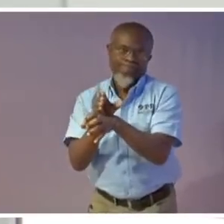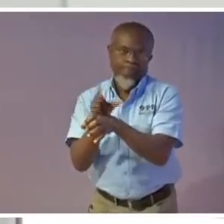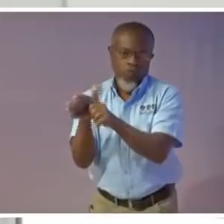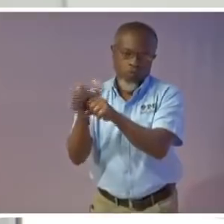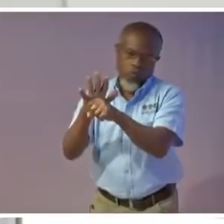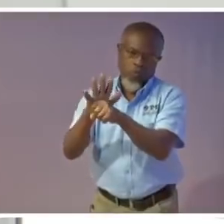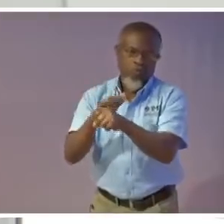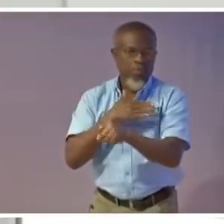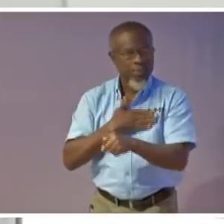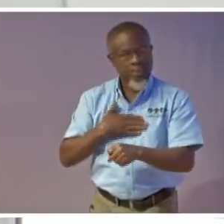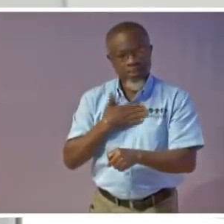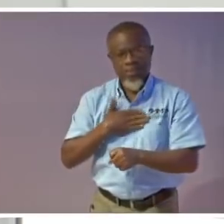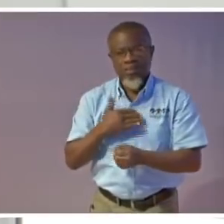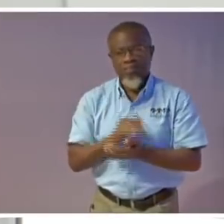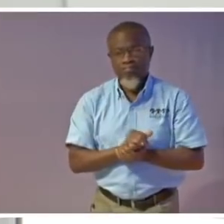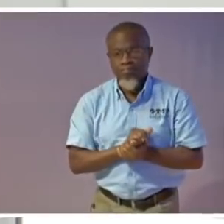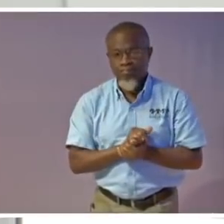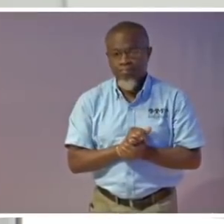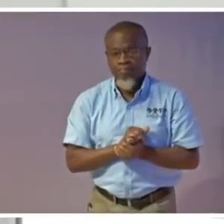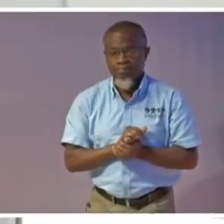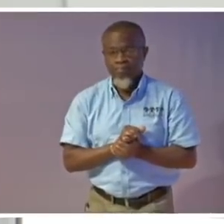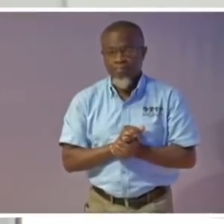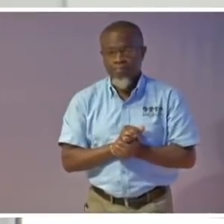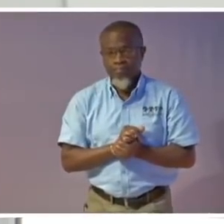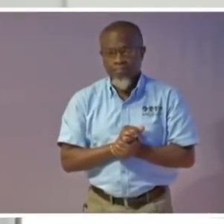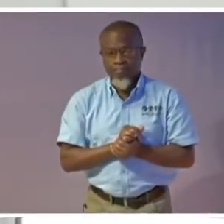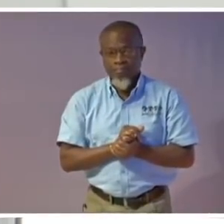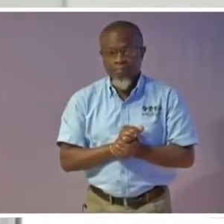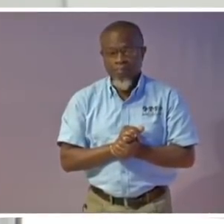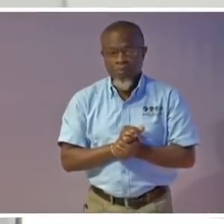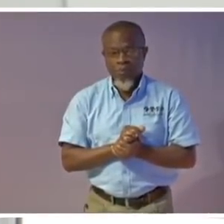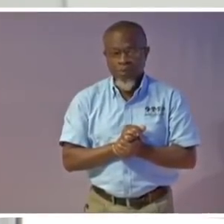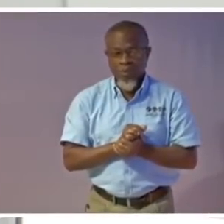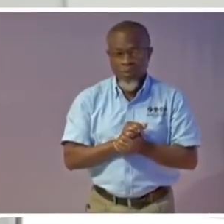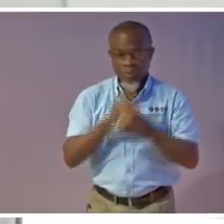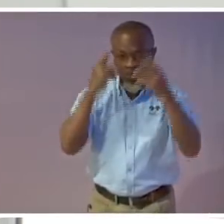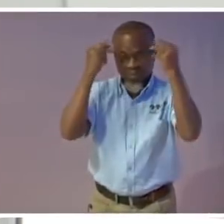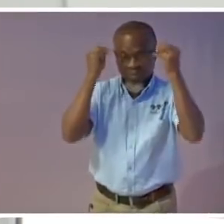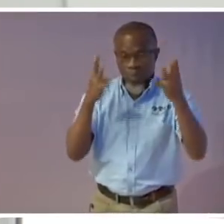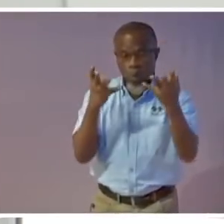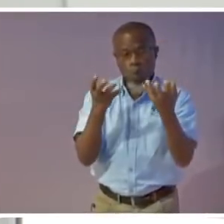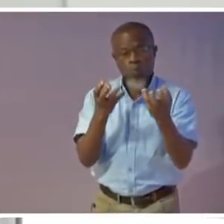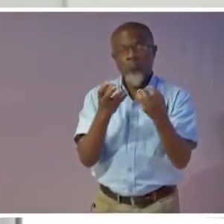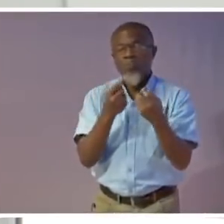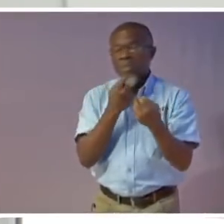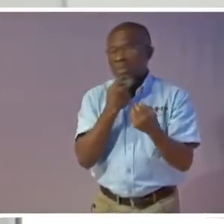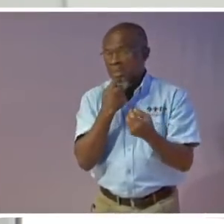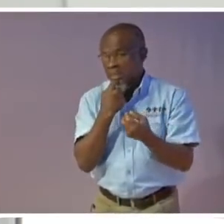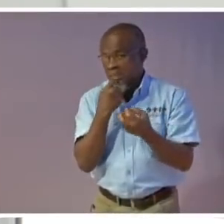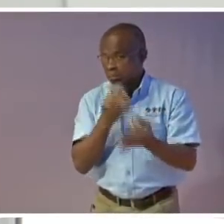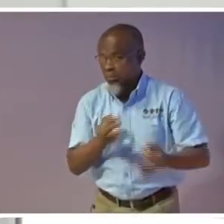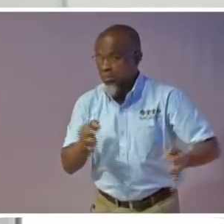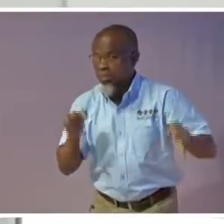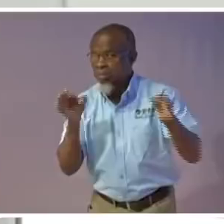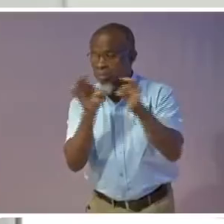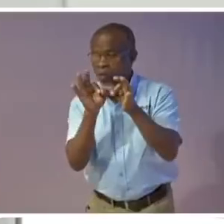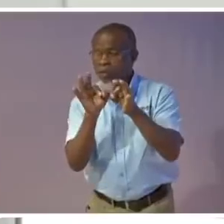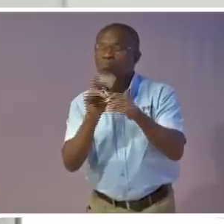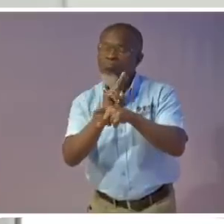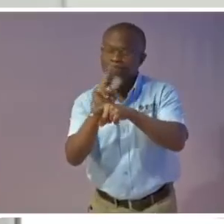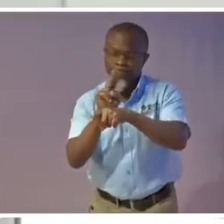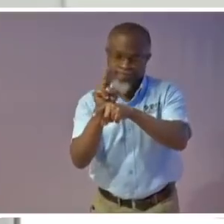Additionally, the Honourable Minister would like me to highlight this morning the use